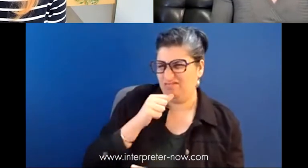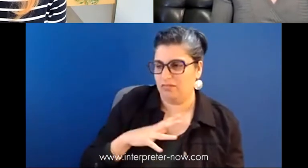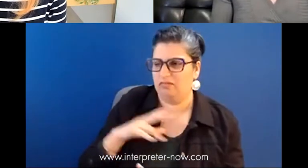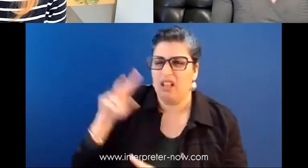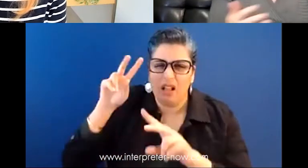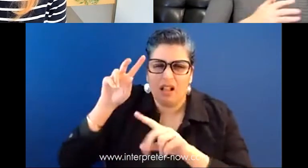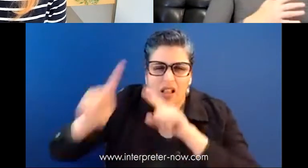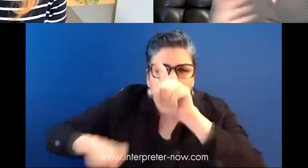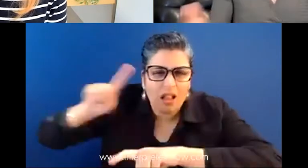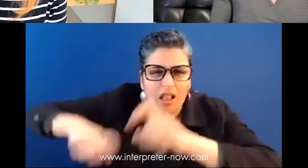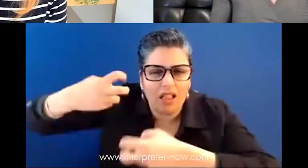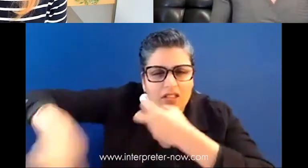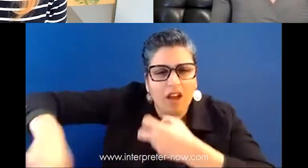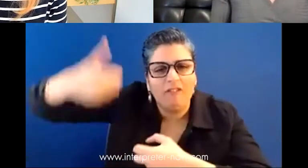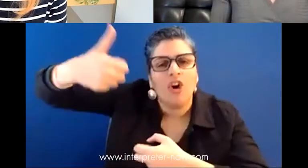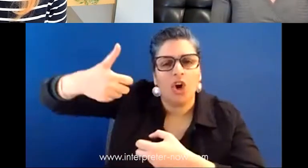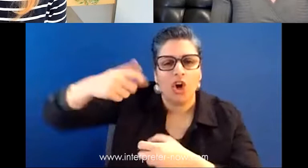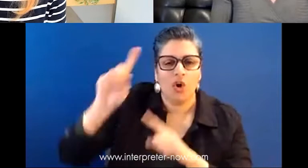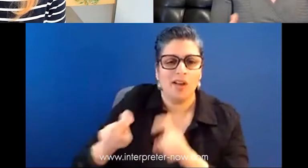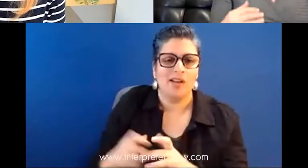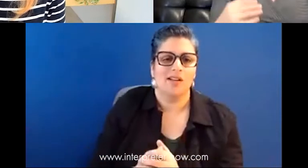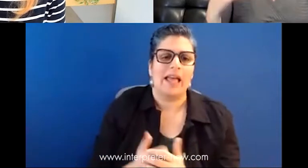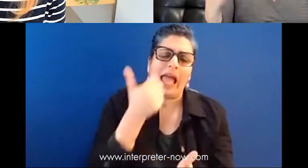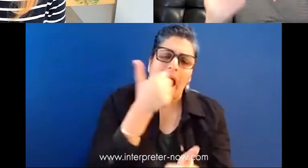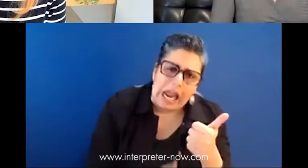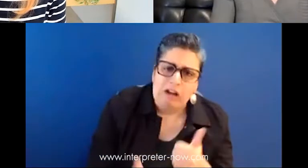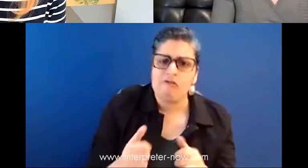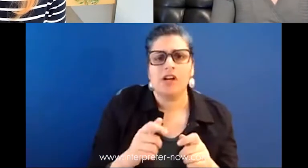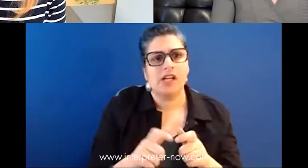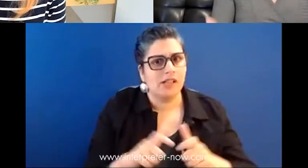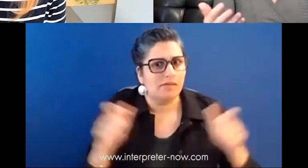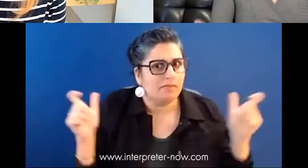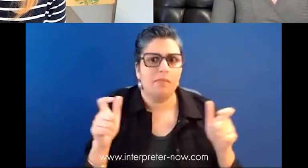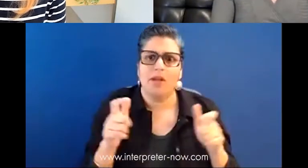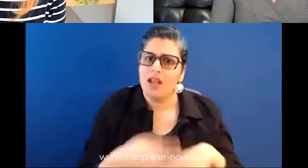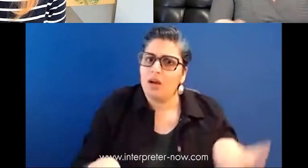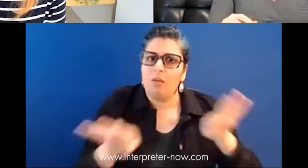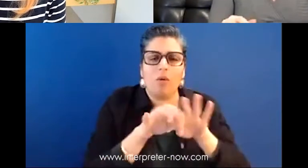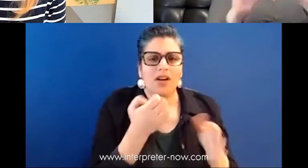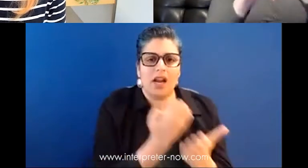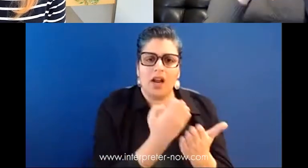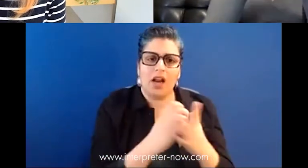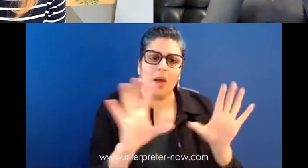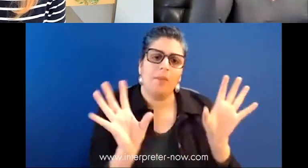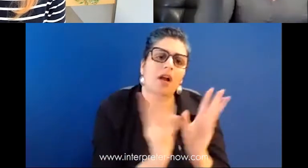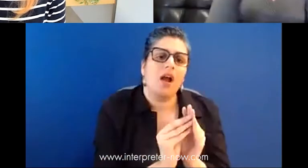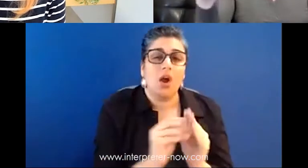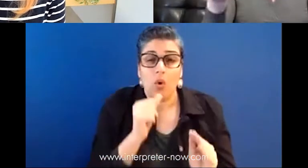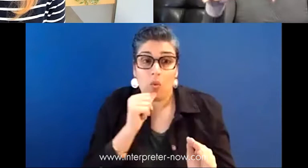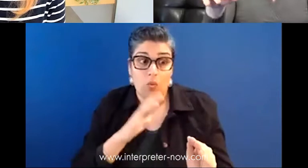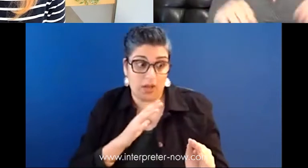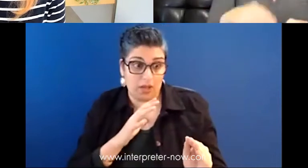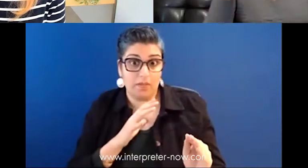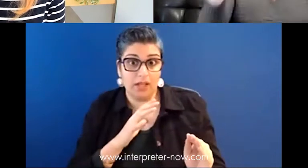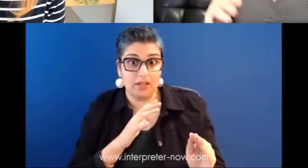of economists and found that at every major economics conference, women were treated with more skepticism for similar